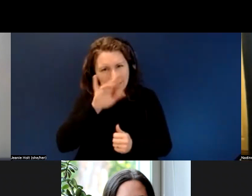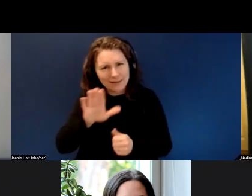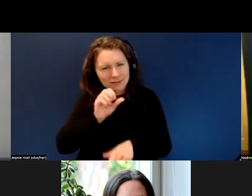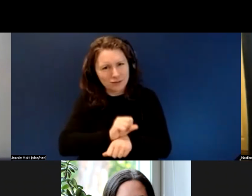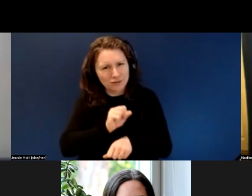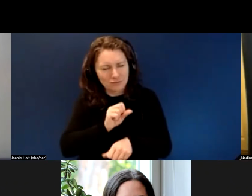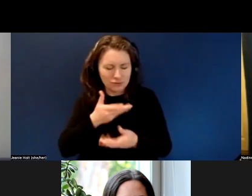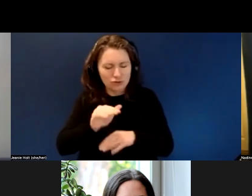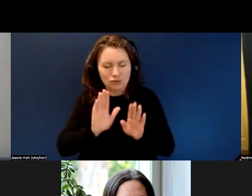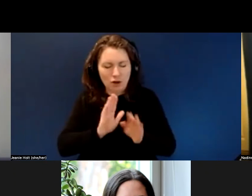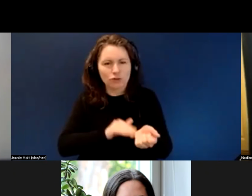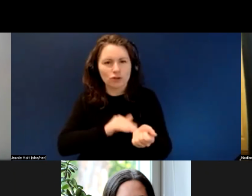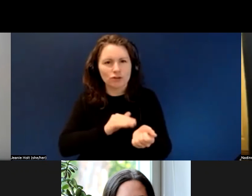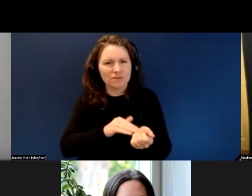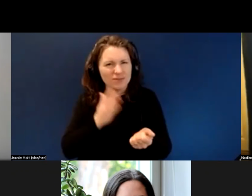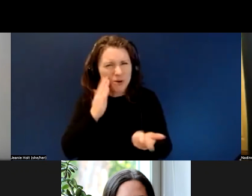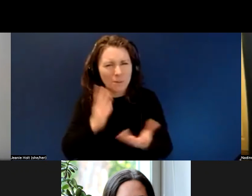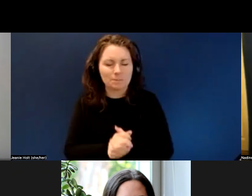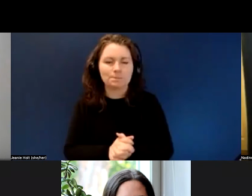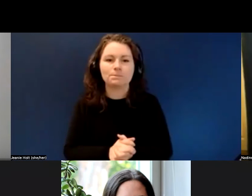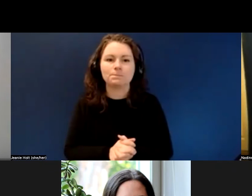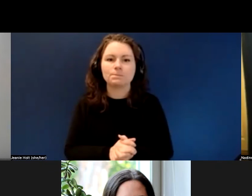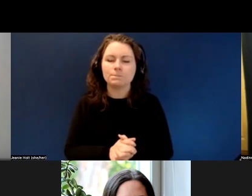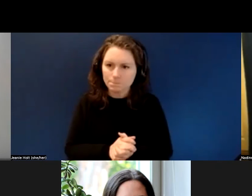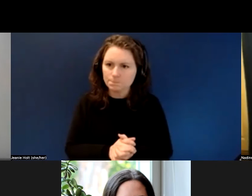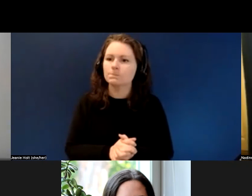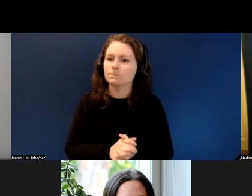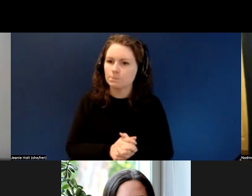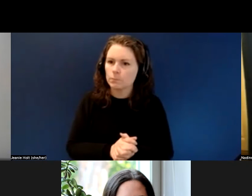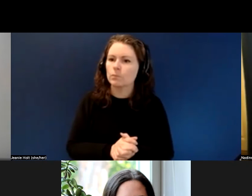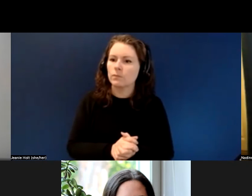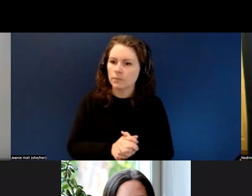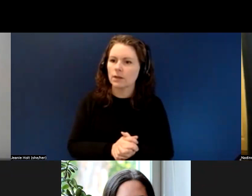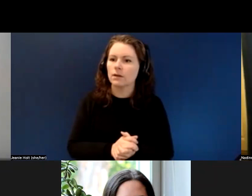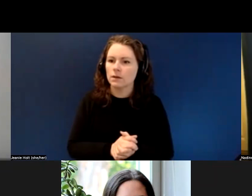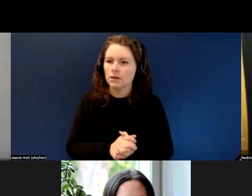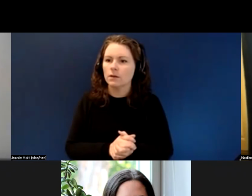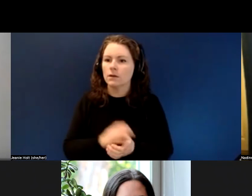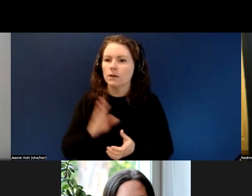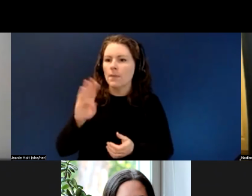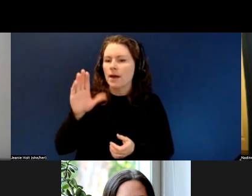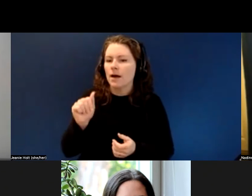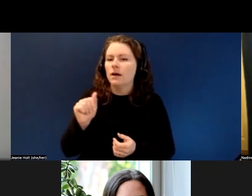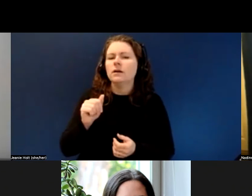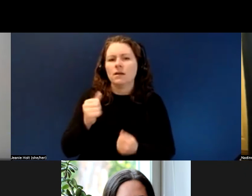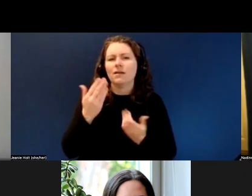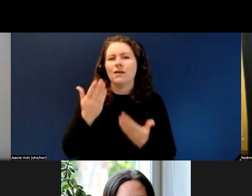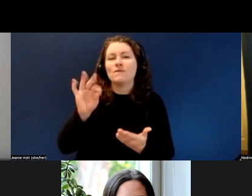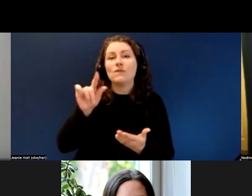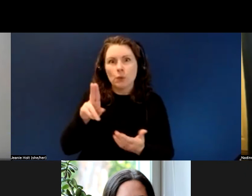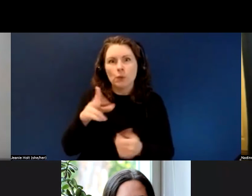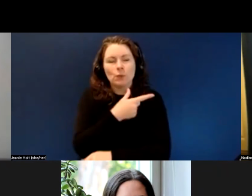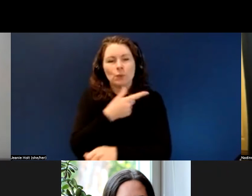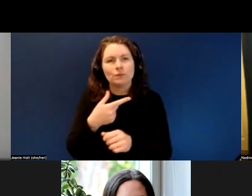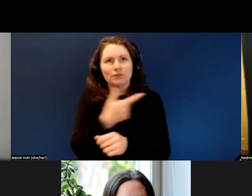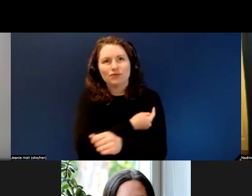that. When you brought up the flu example, it made me think about, and you